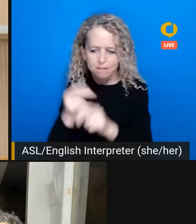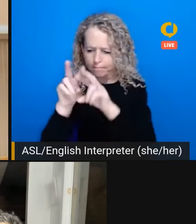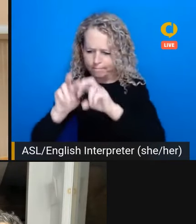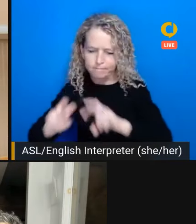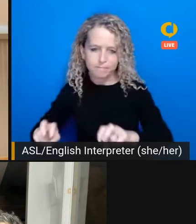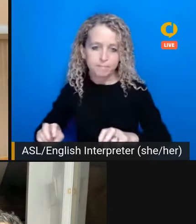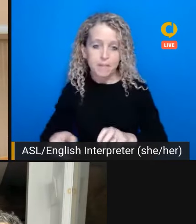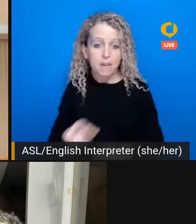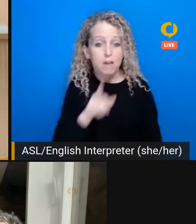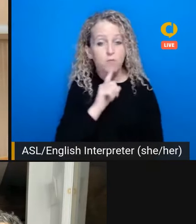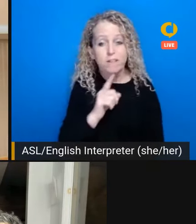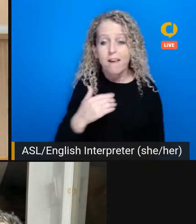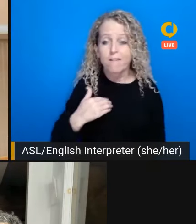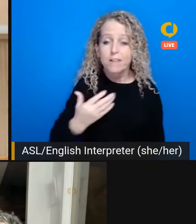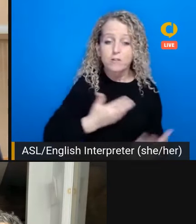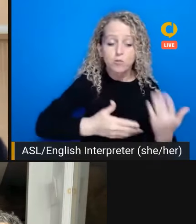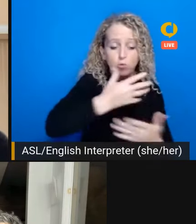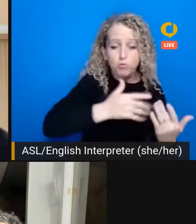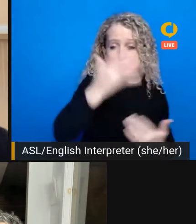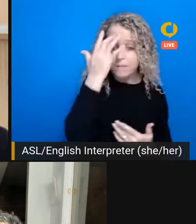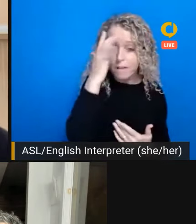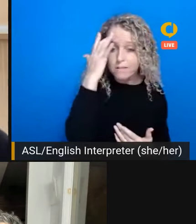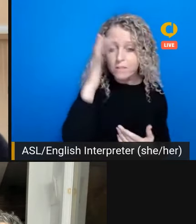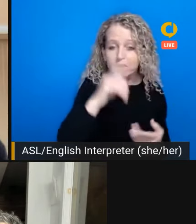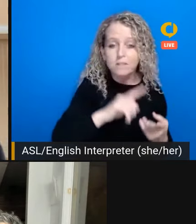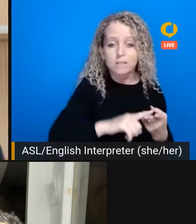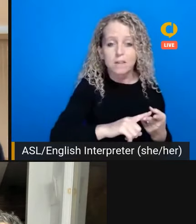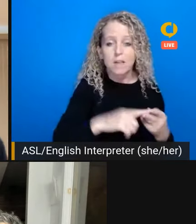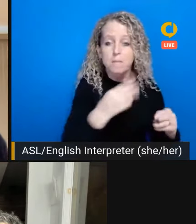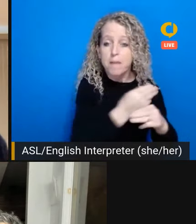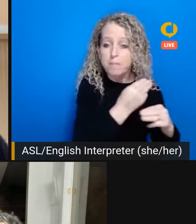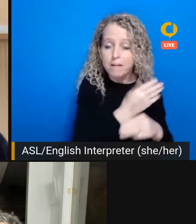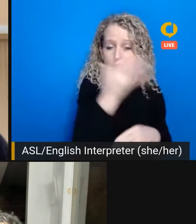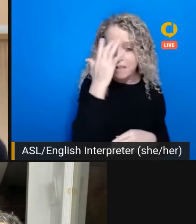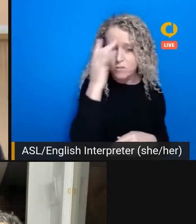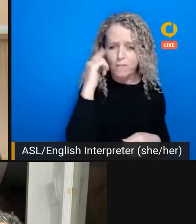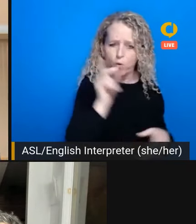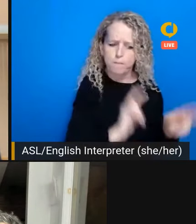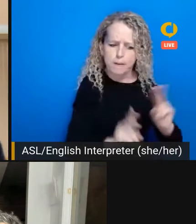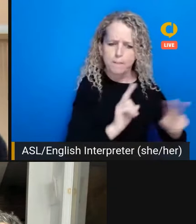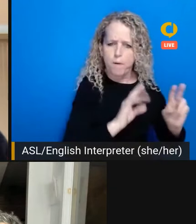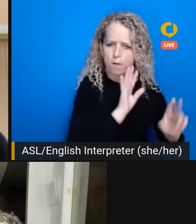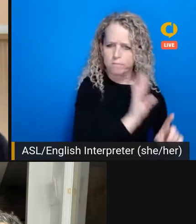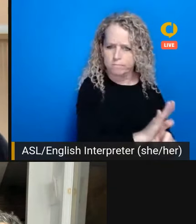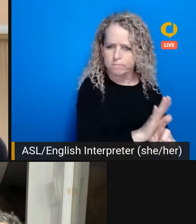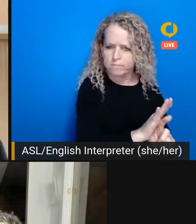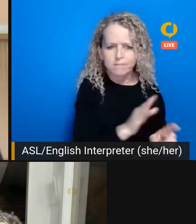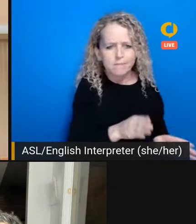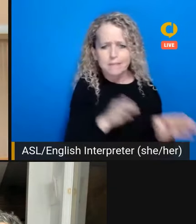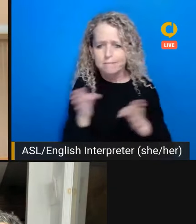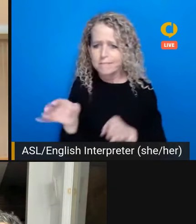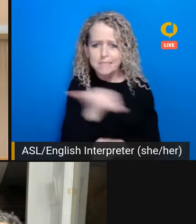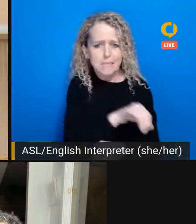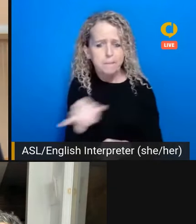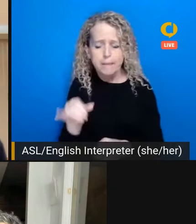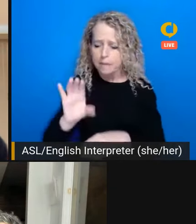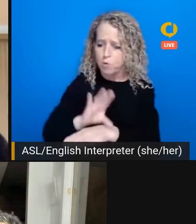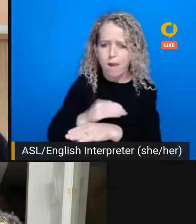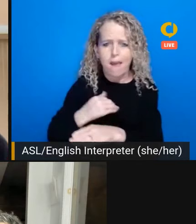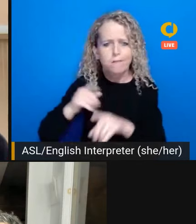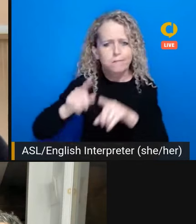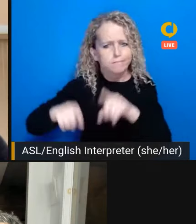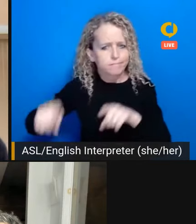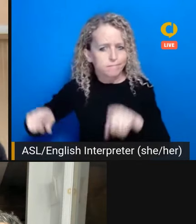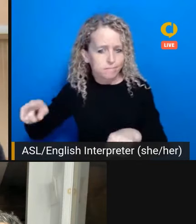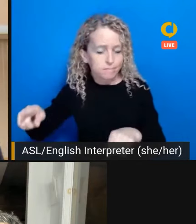From social intelligence all the way to call it mathematical intelligence. So now take a step back. Then, as a researcher in